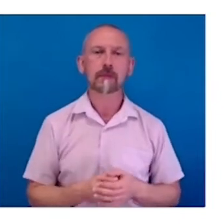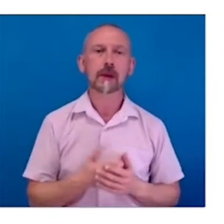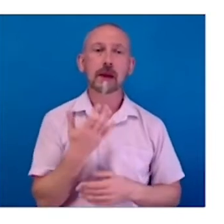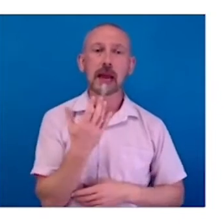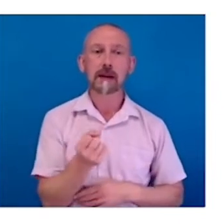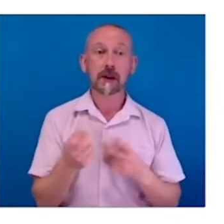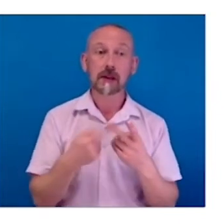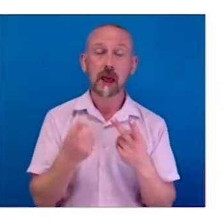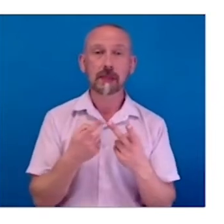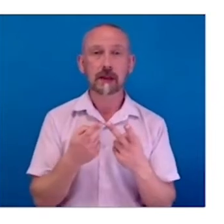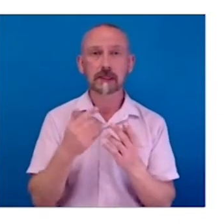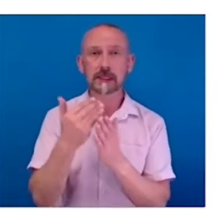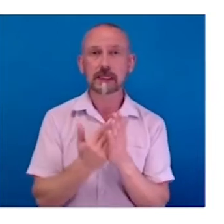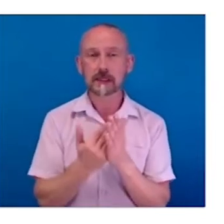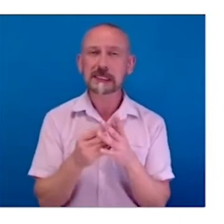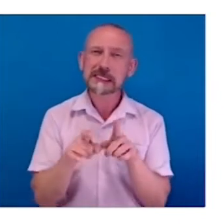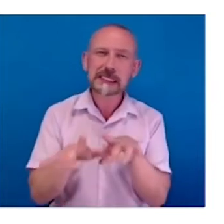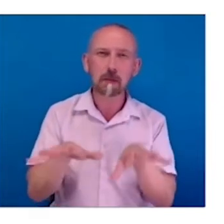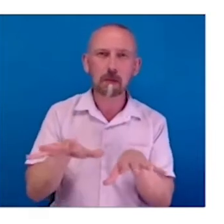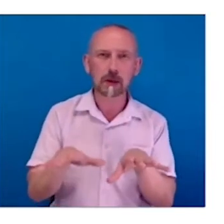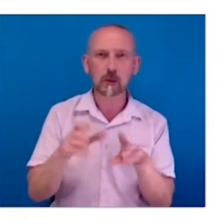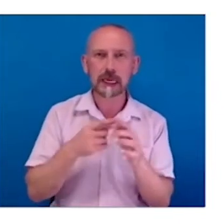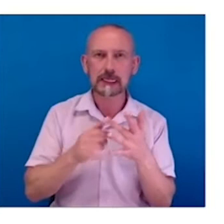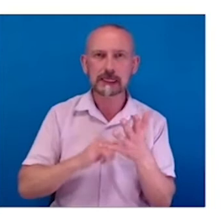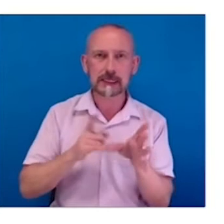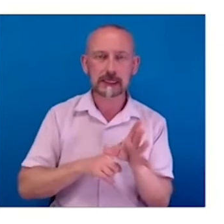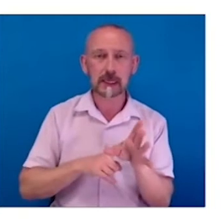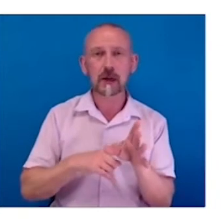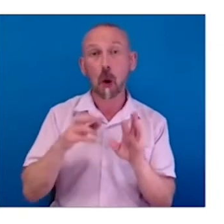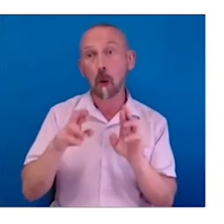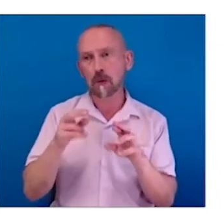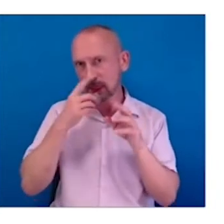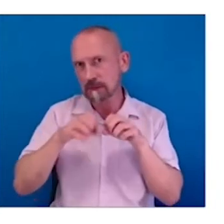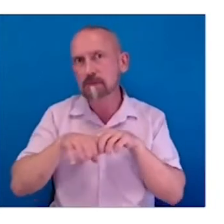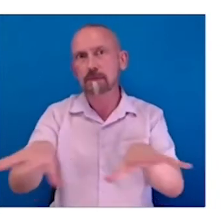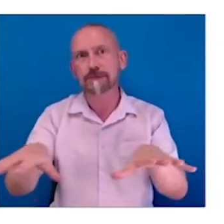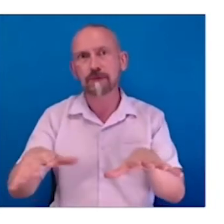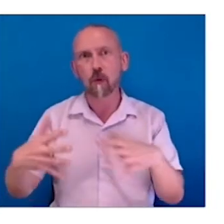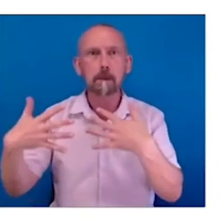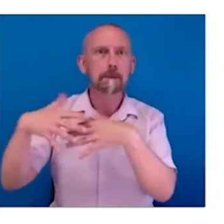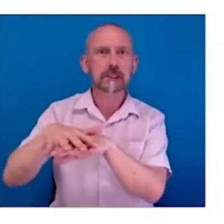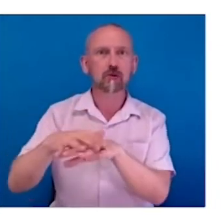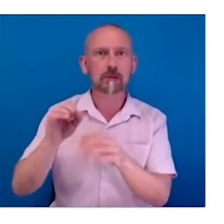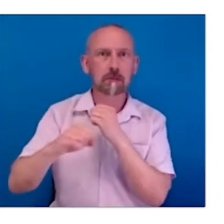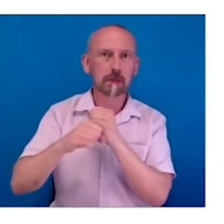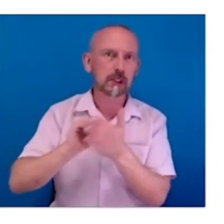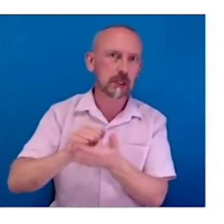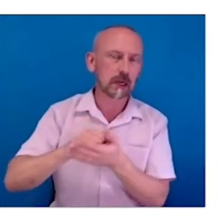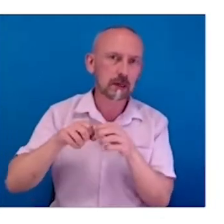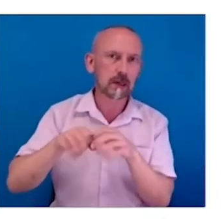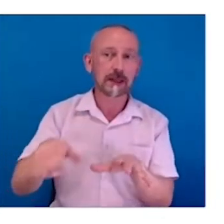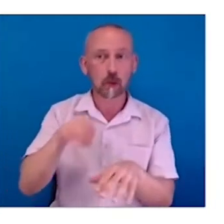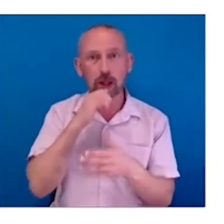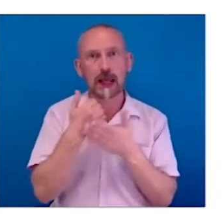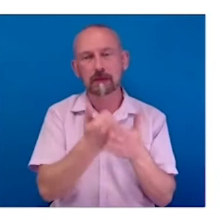DAISY in its aims, which, it's hoped, could be adopted by mainstream publishers, and so improve the navigation of all